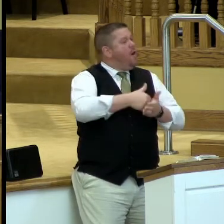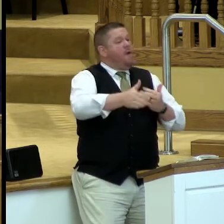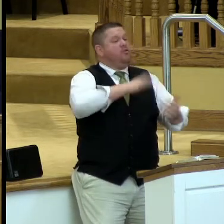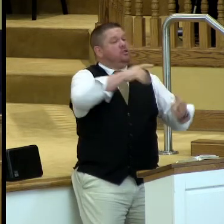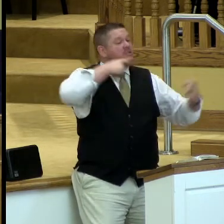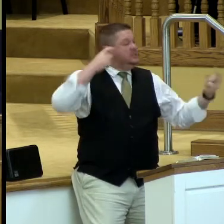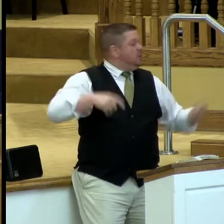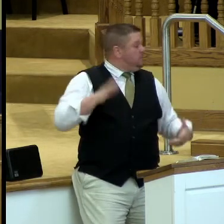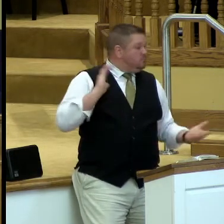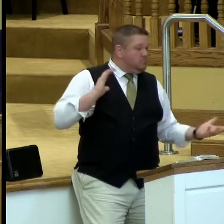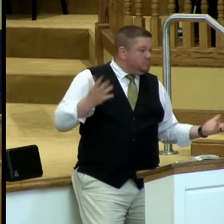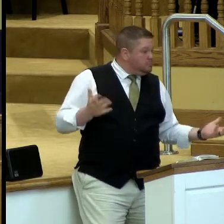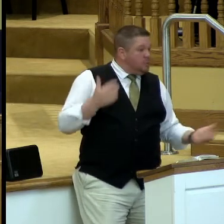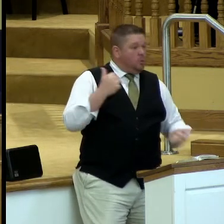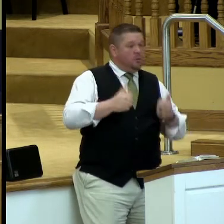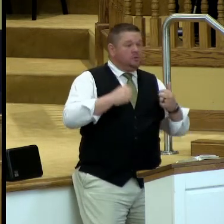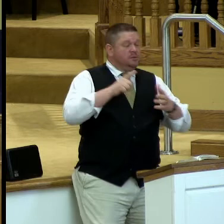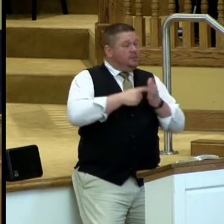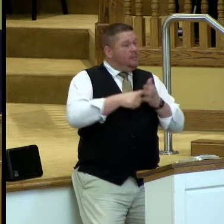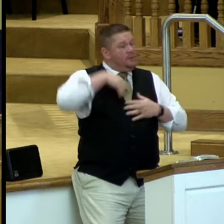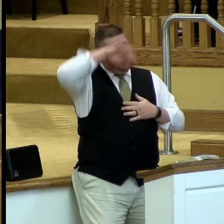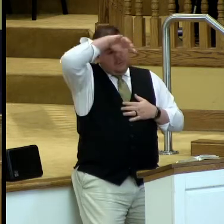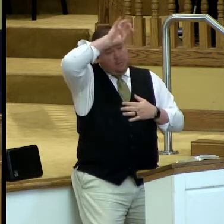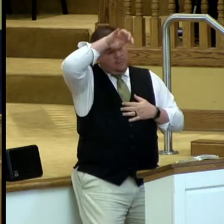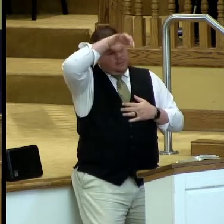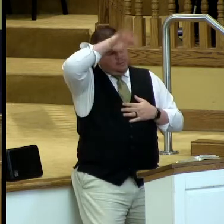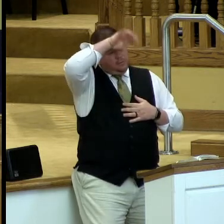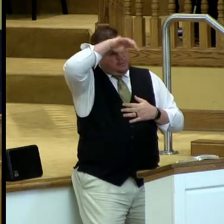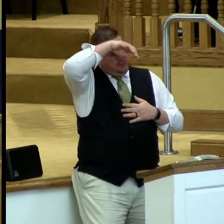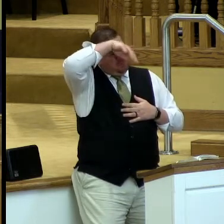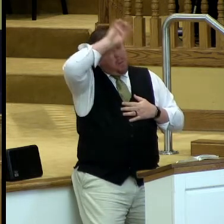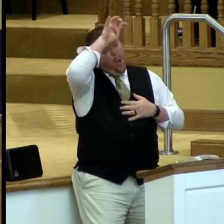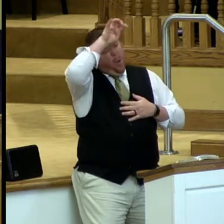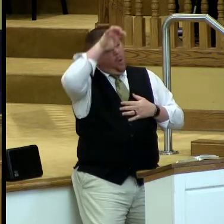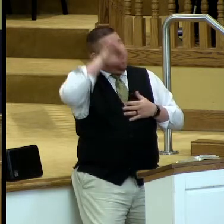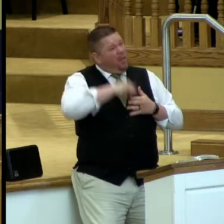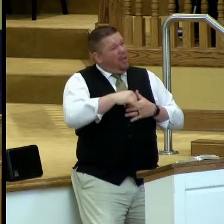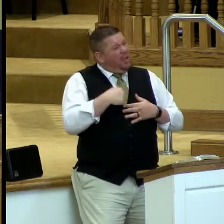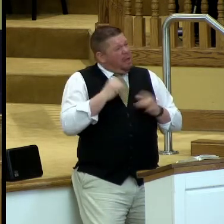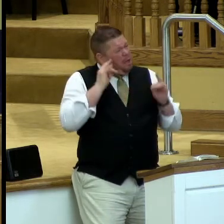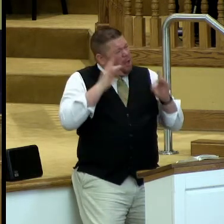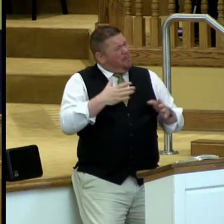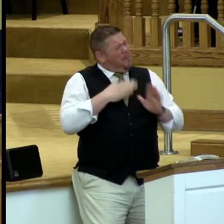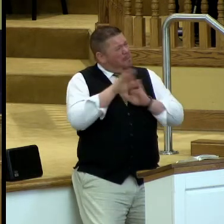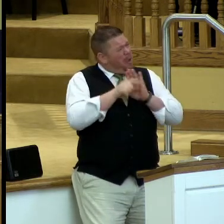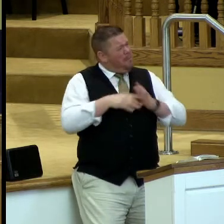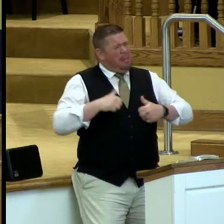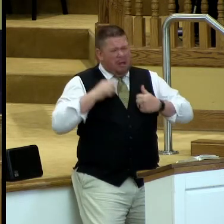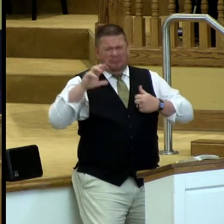was, which boggles my mind because of how horrible of a person I was.